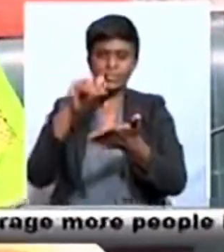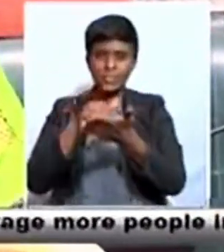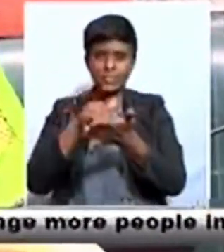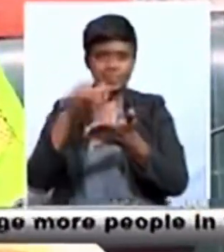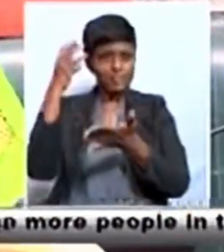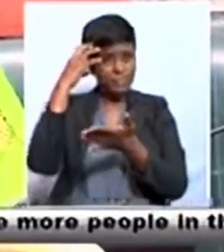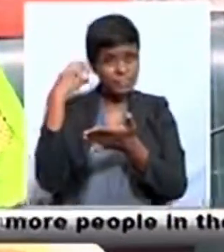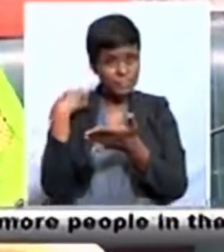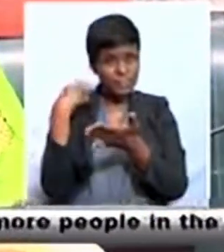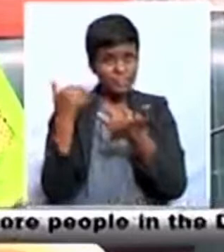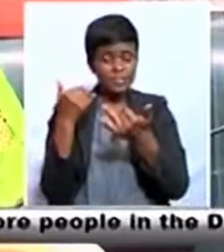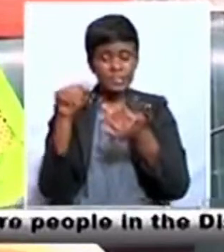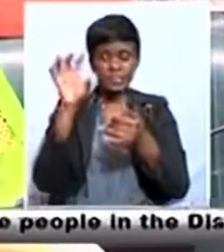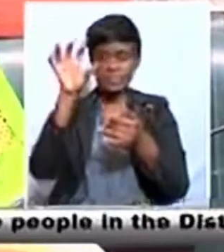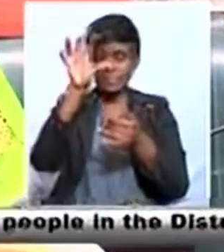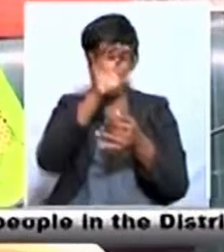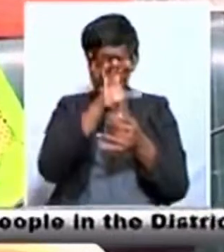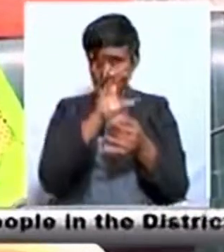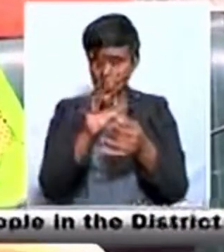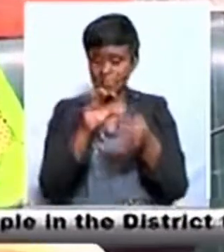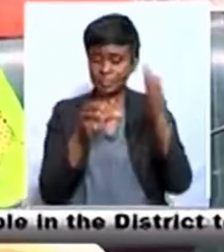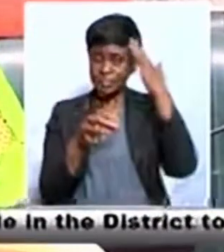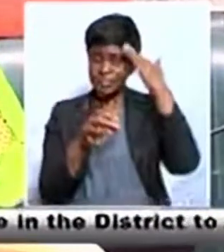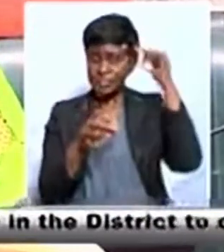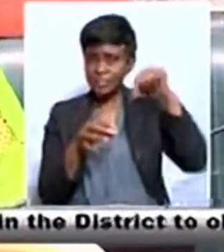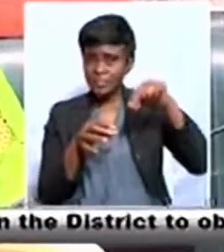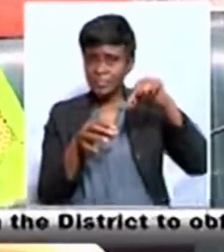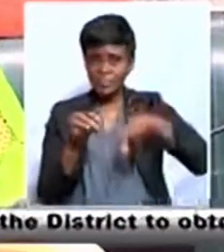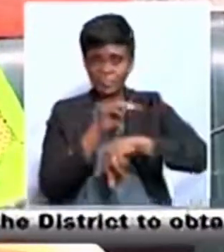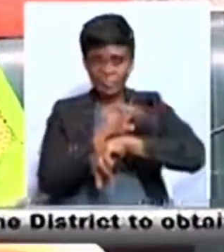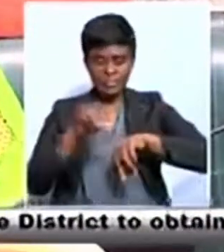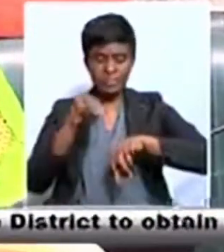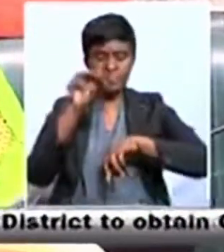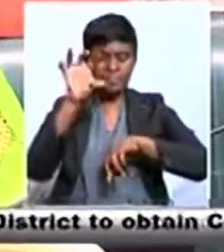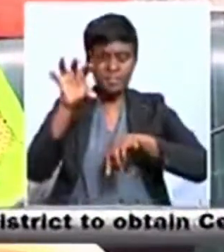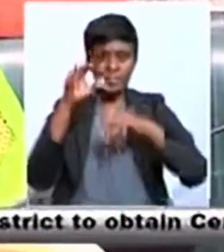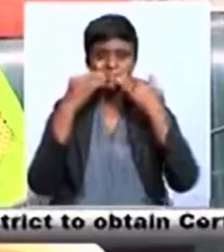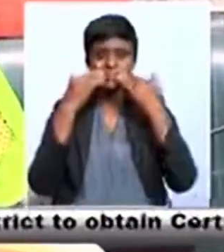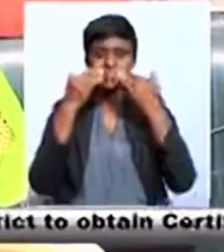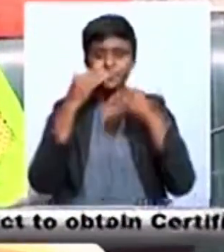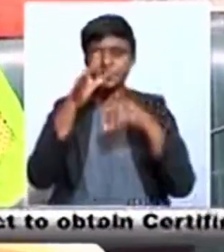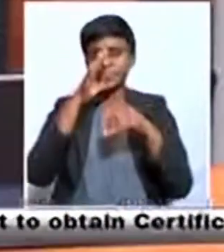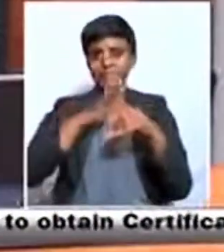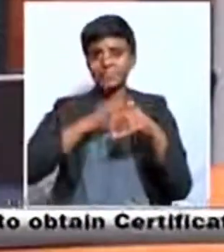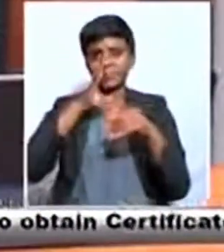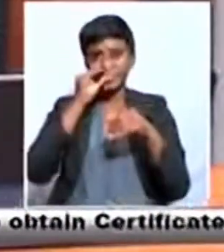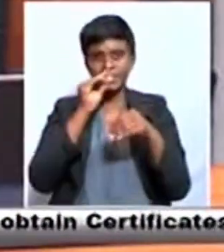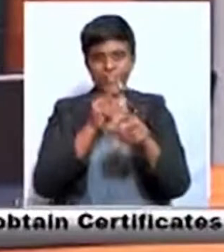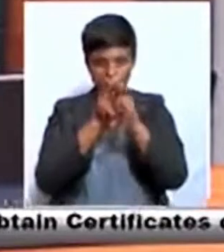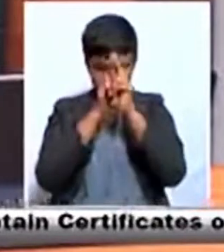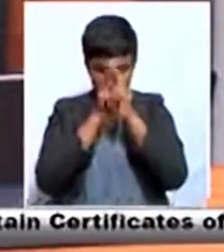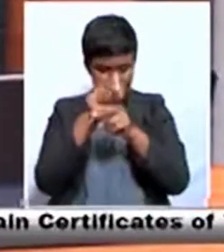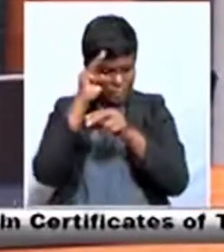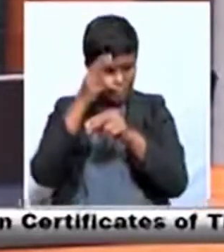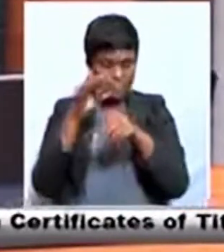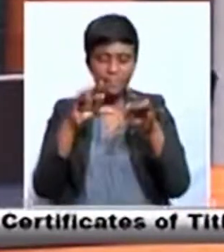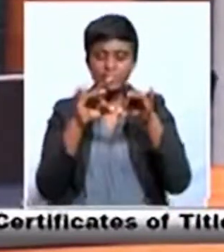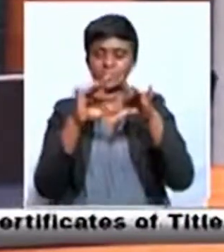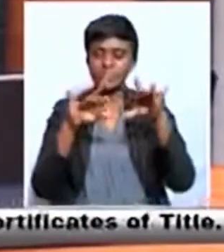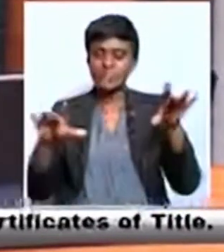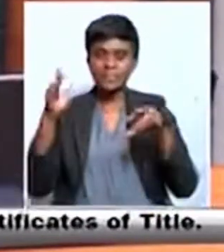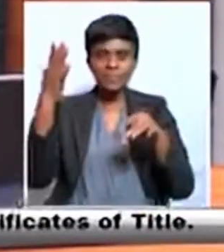offices to the regional provincial headquarters of Mchinga province? Thank you, Madam Speaker. The Honorable Minister of Lands and